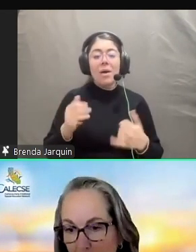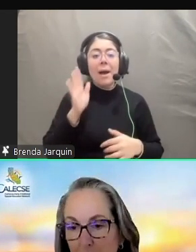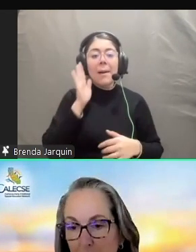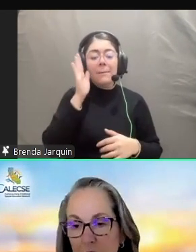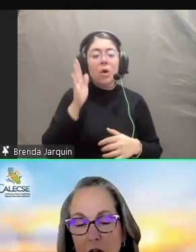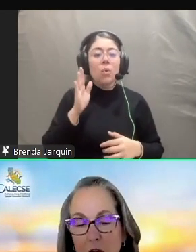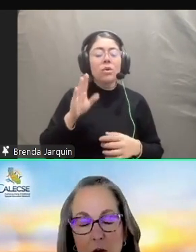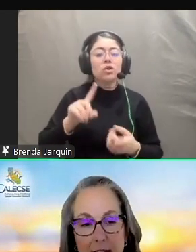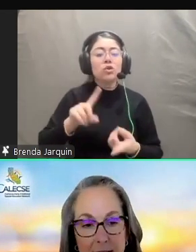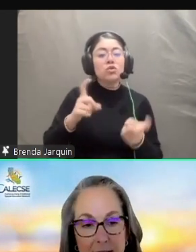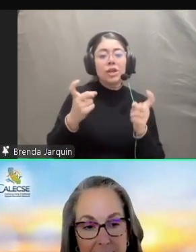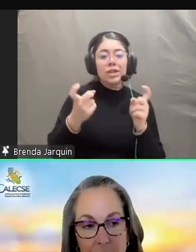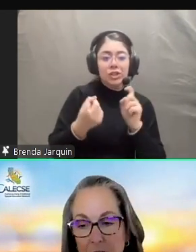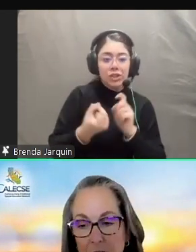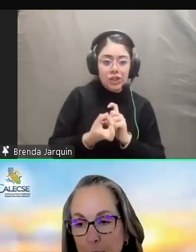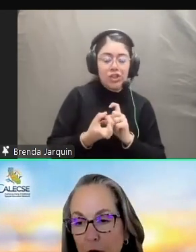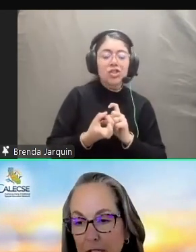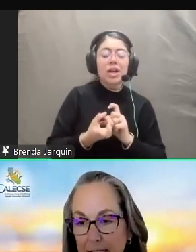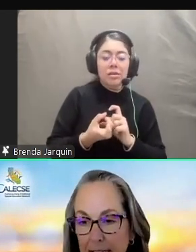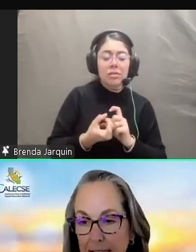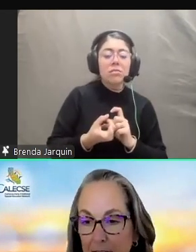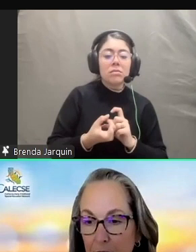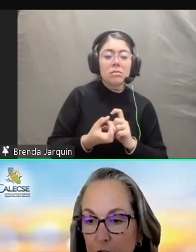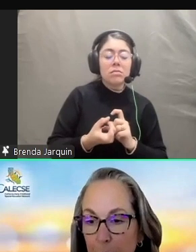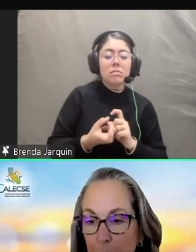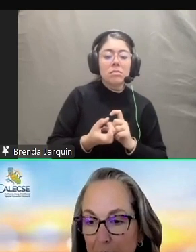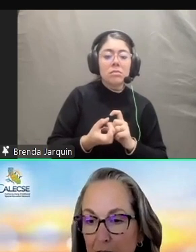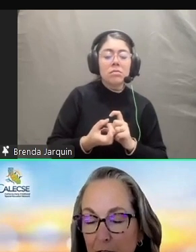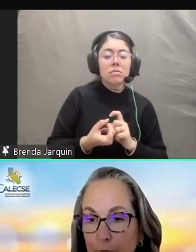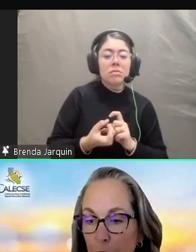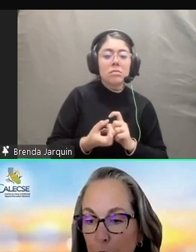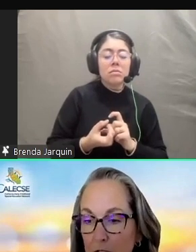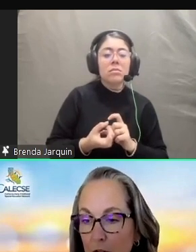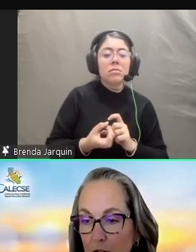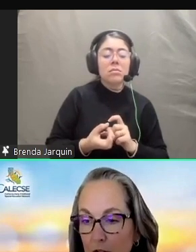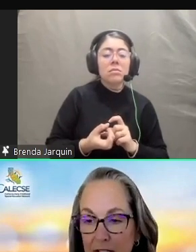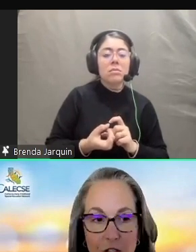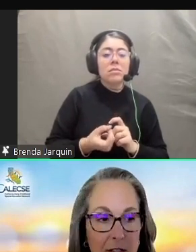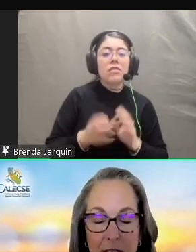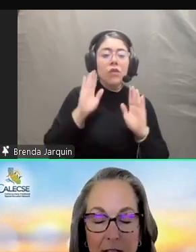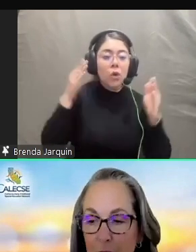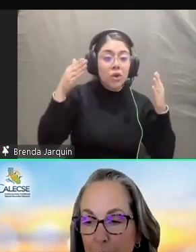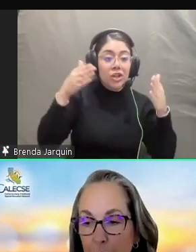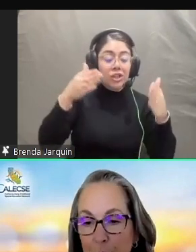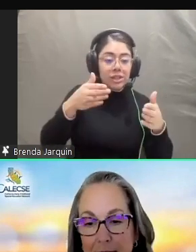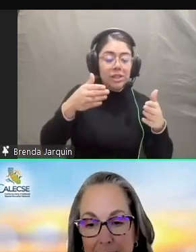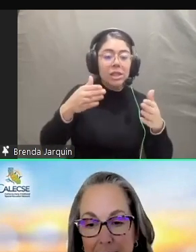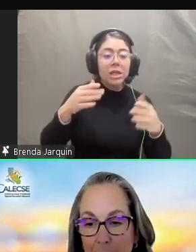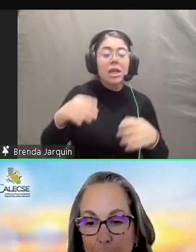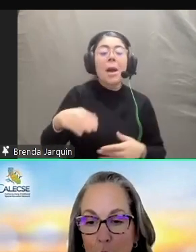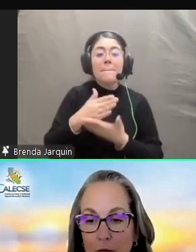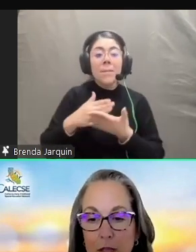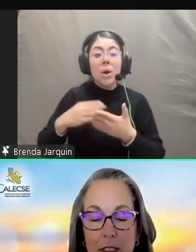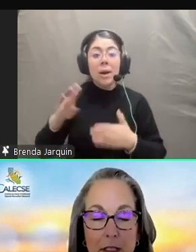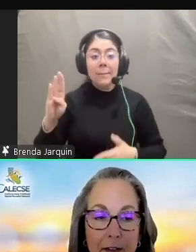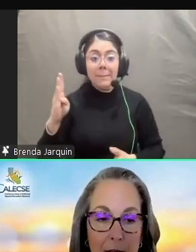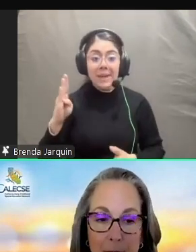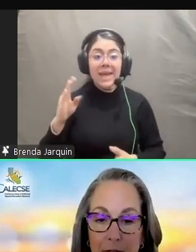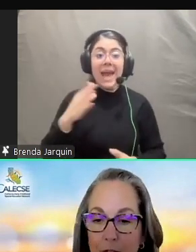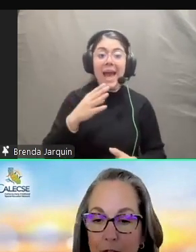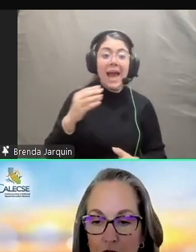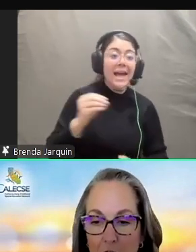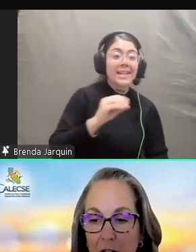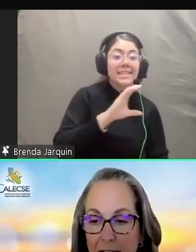2. So as leaders in part C to B focused on transitions, sometimes we may skip over